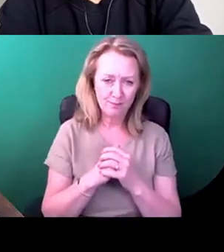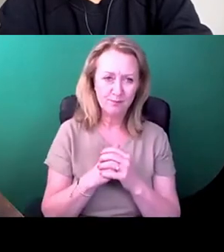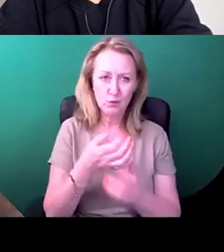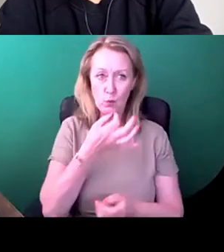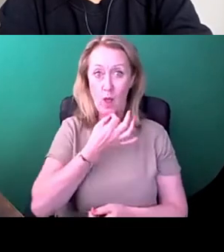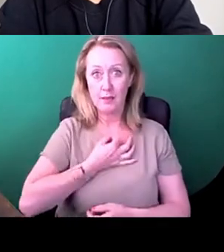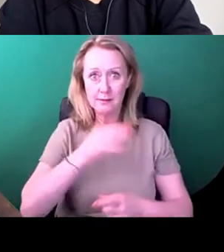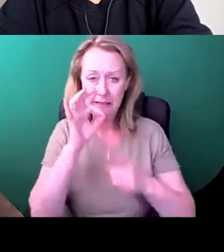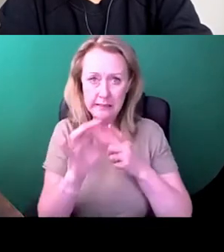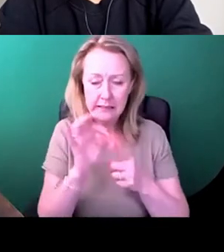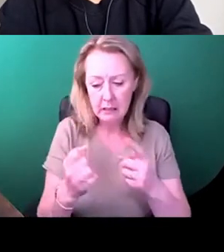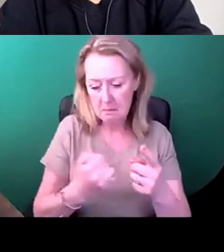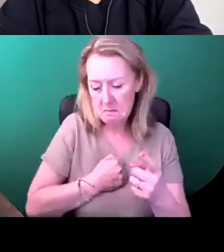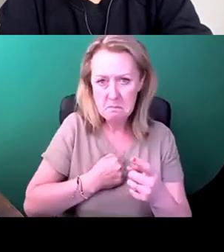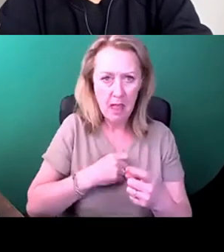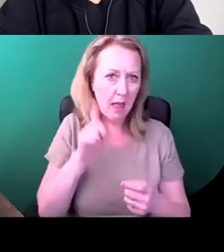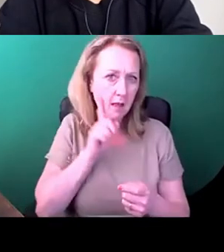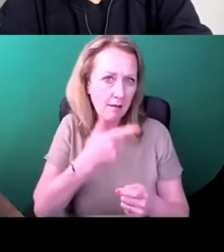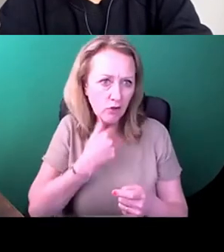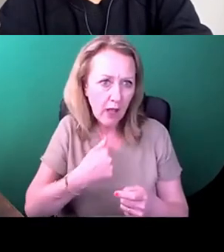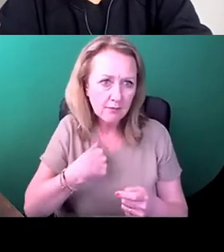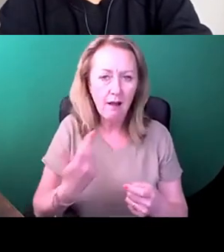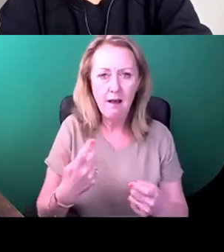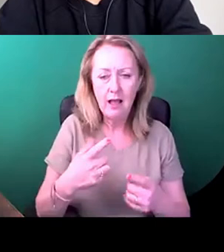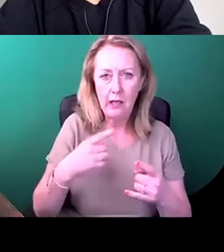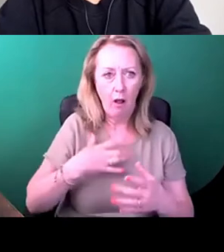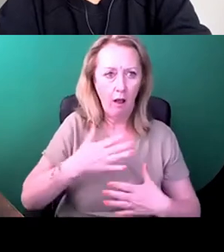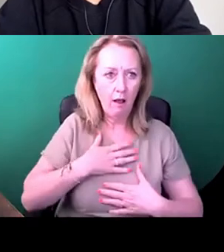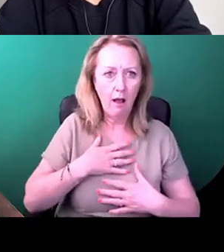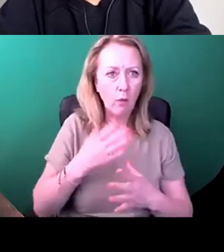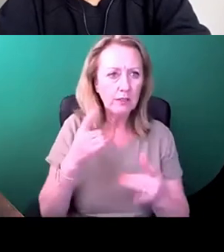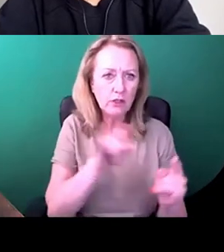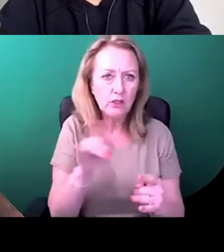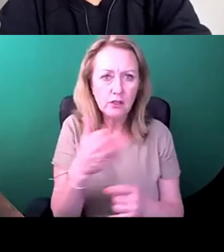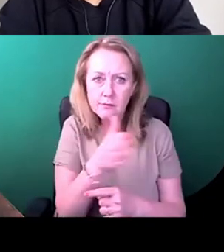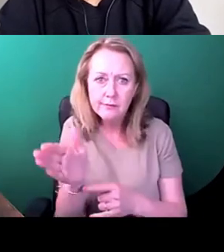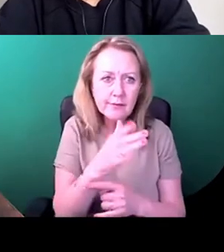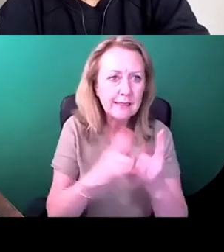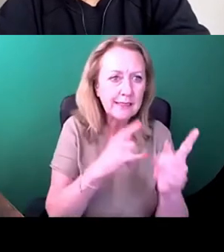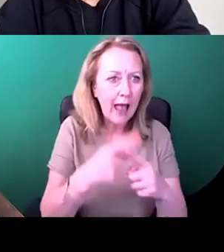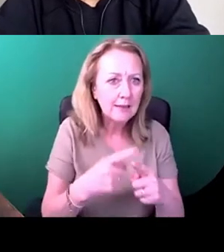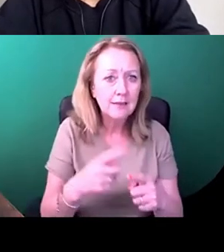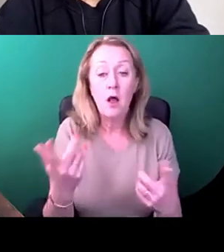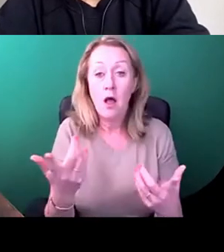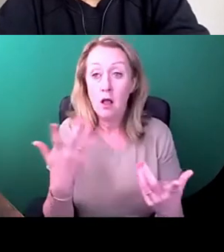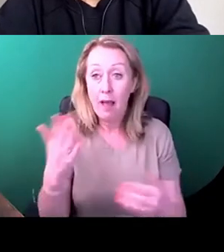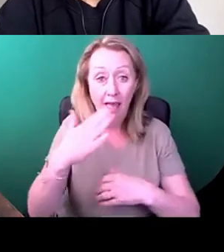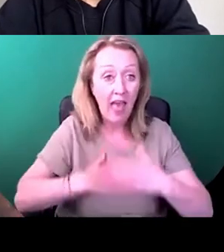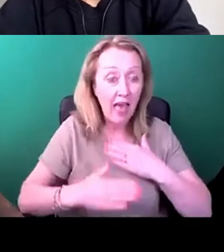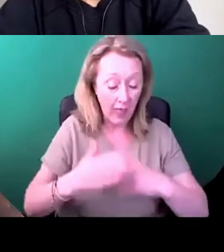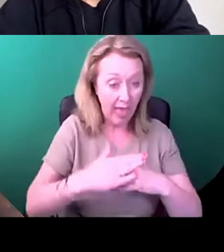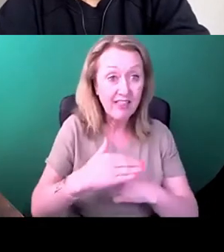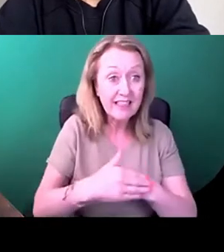asked me details about my gender, about my sexual orientation, about my ethnicity, about my